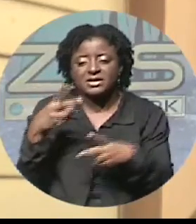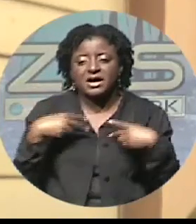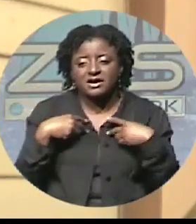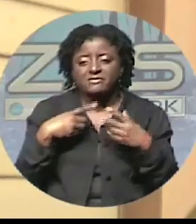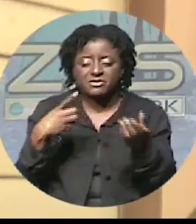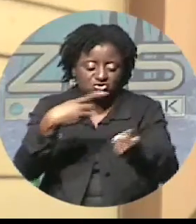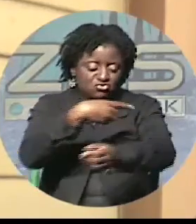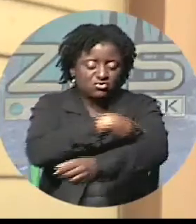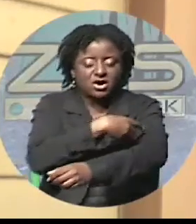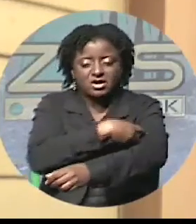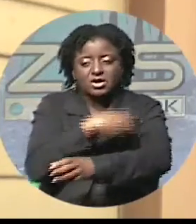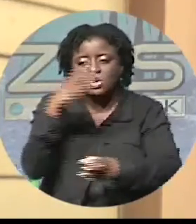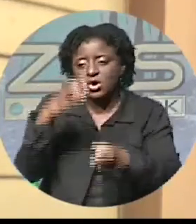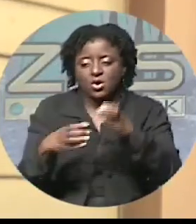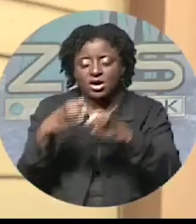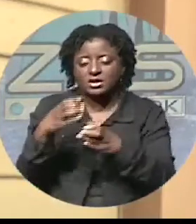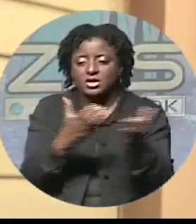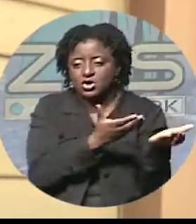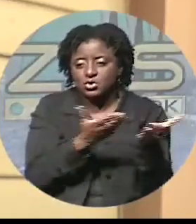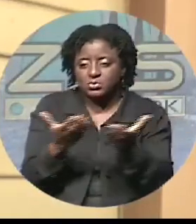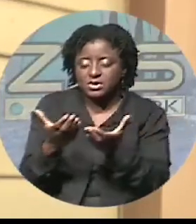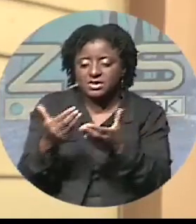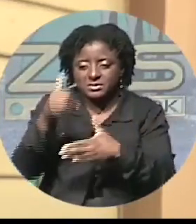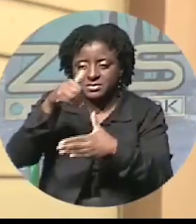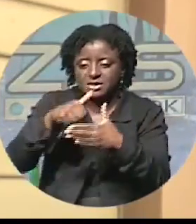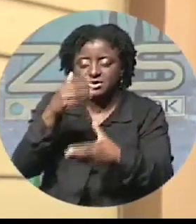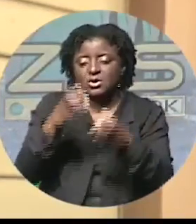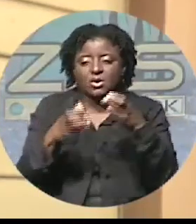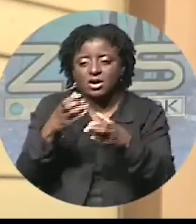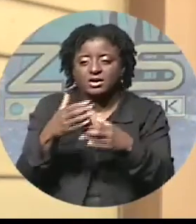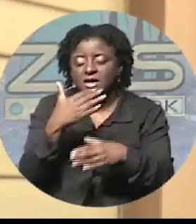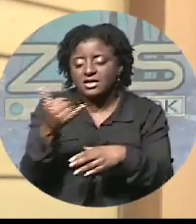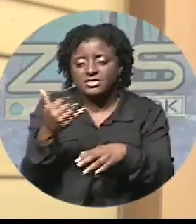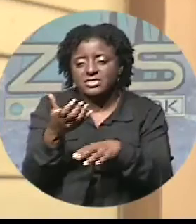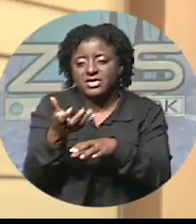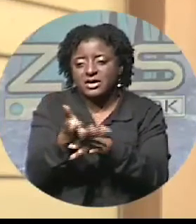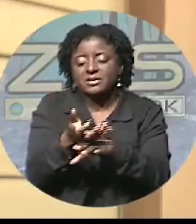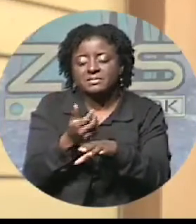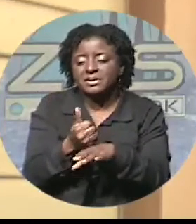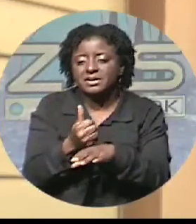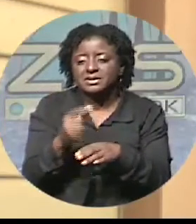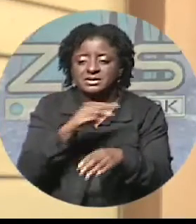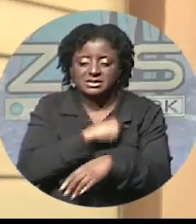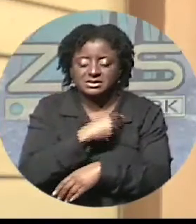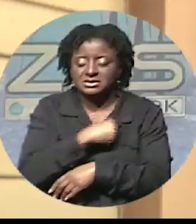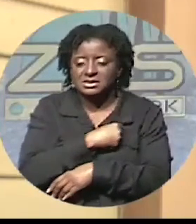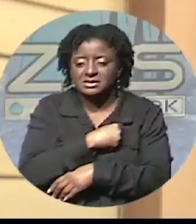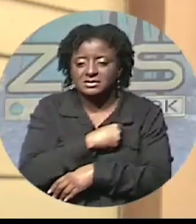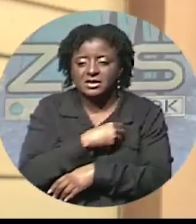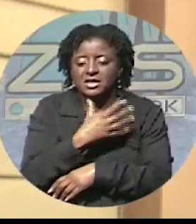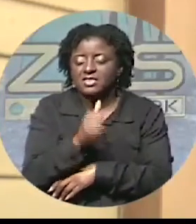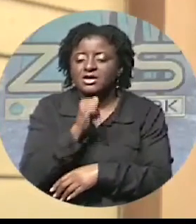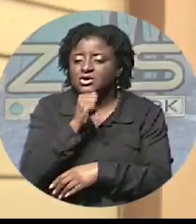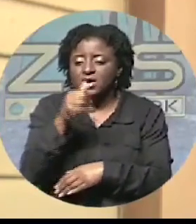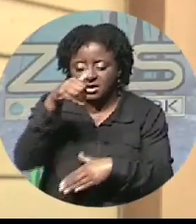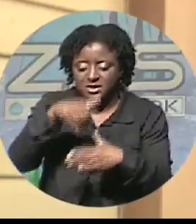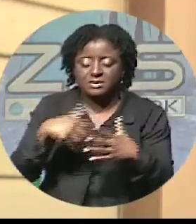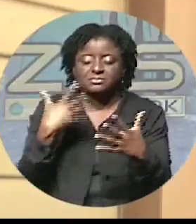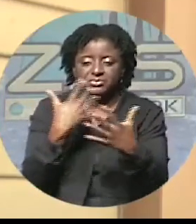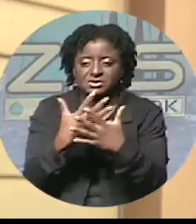have, where we bring them before the court. If they plead guilty, they are not imprisoned, they are put on a sort of